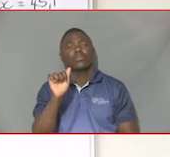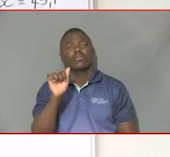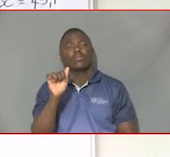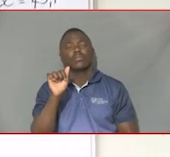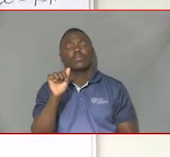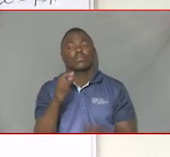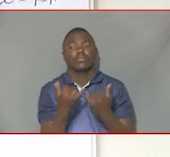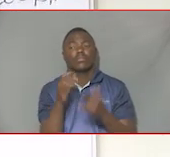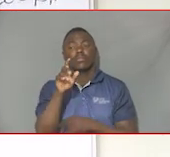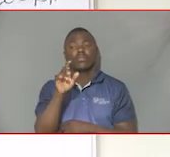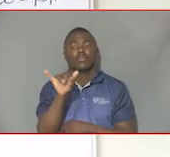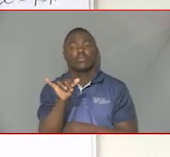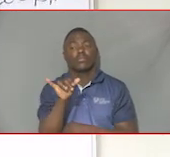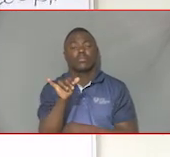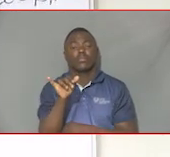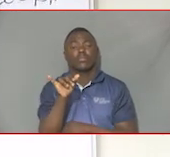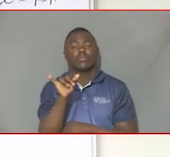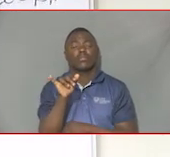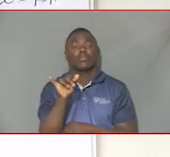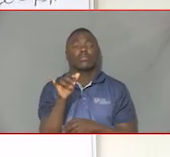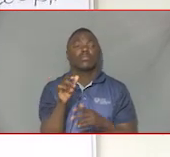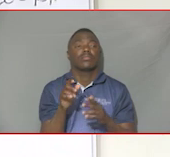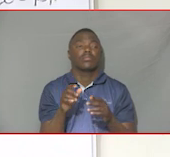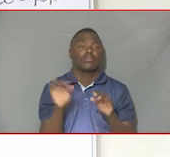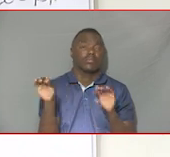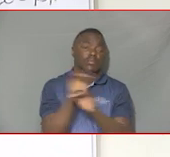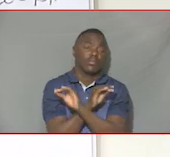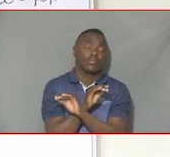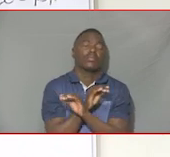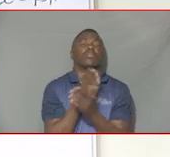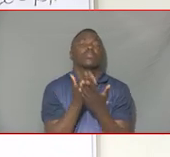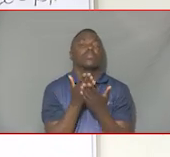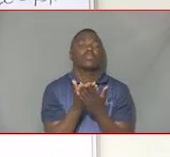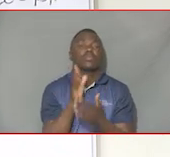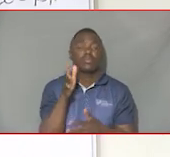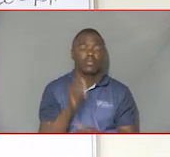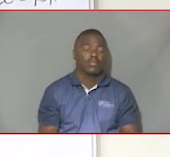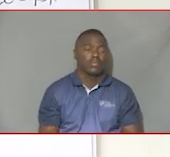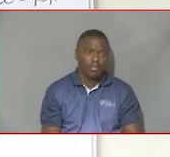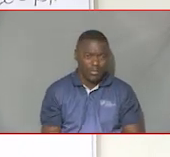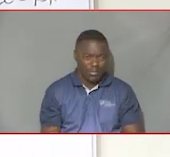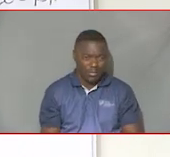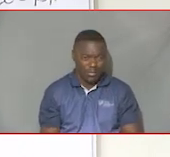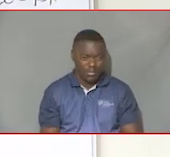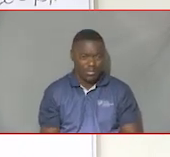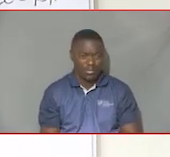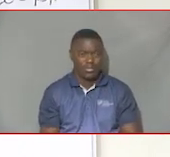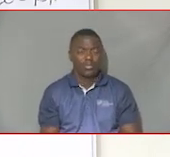going to substitute 69 in place of x in the least squares regression line. And you're going to